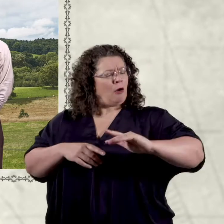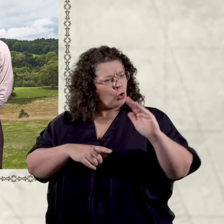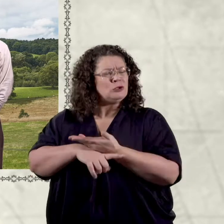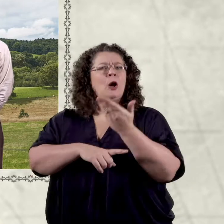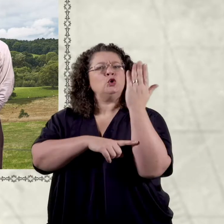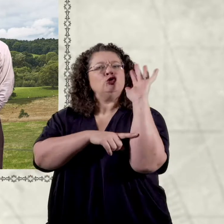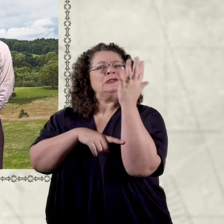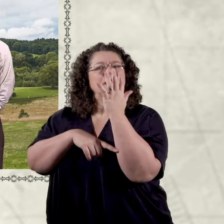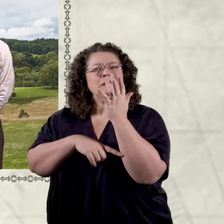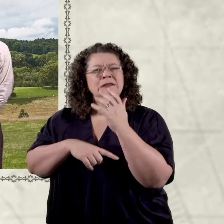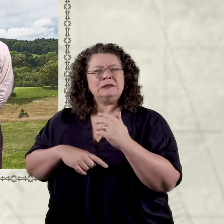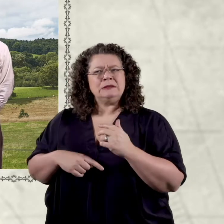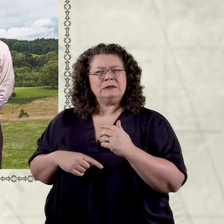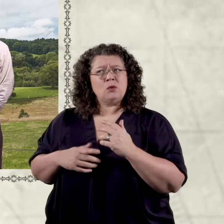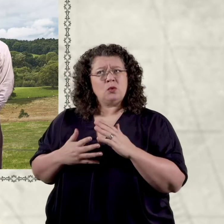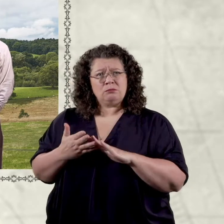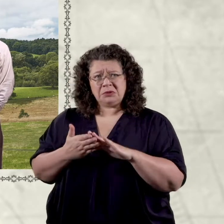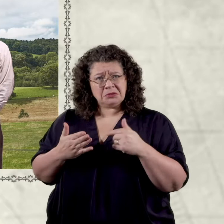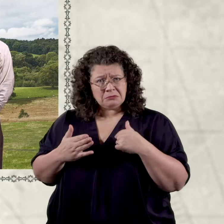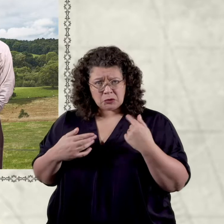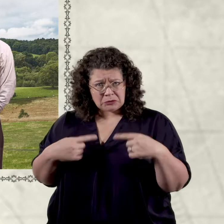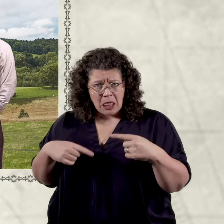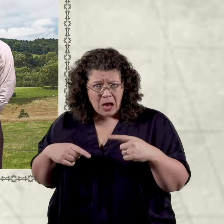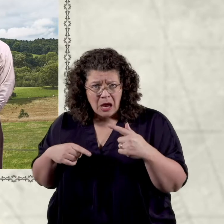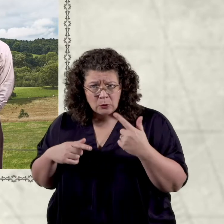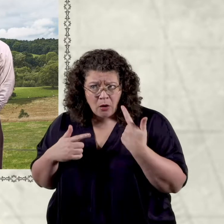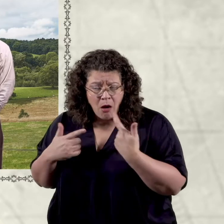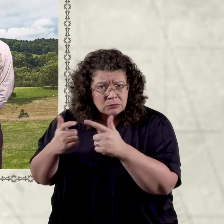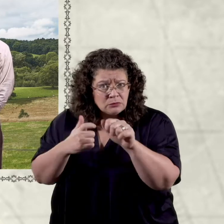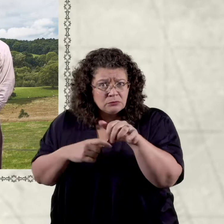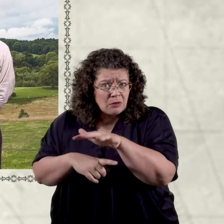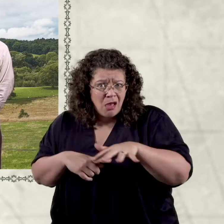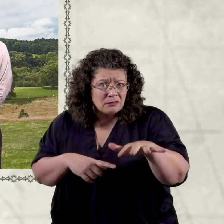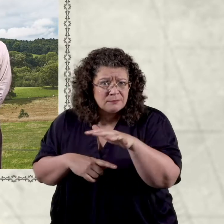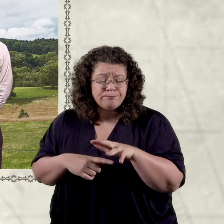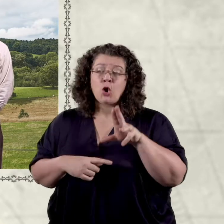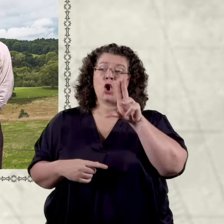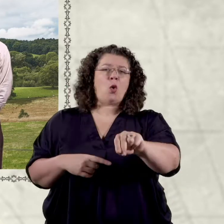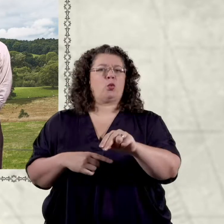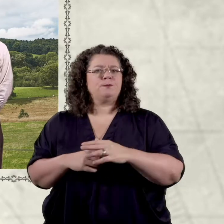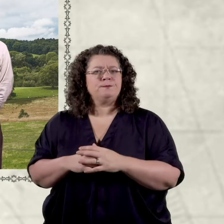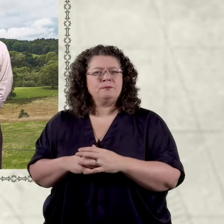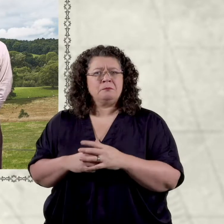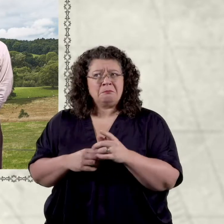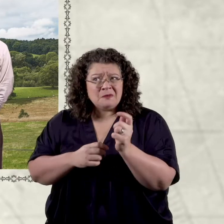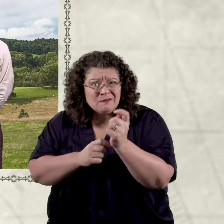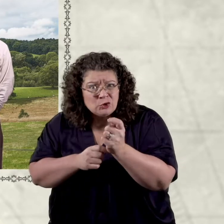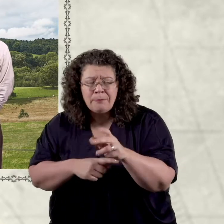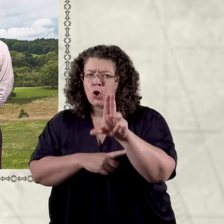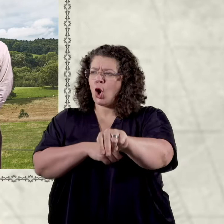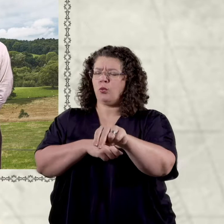down trees. So I'm not allowed to hunt on your land? No. No fishing?